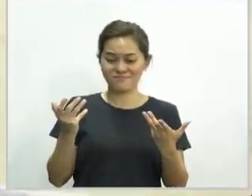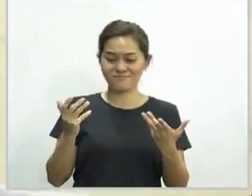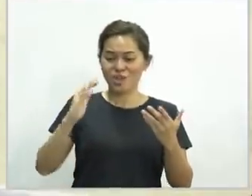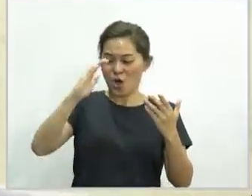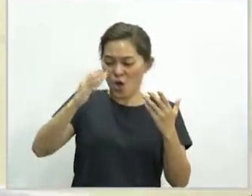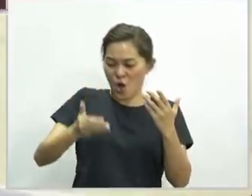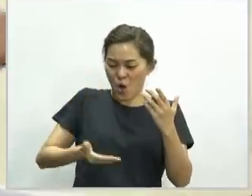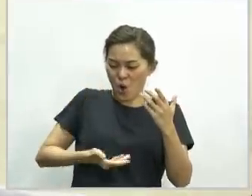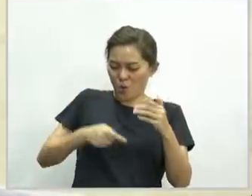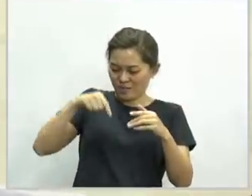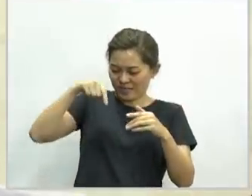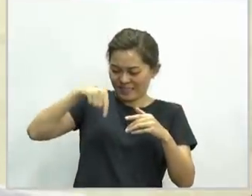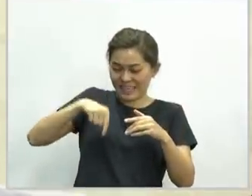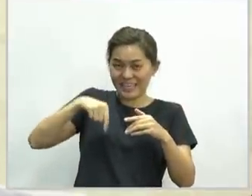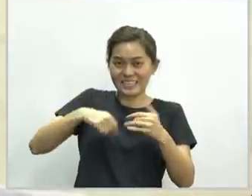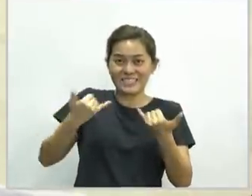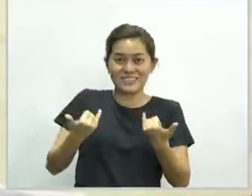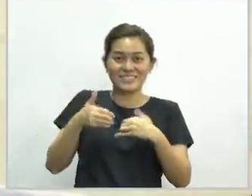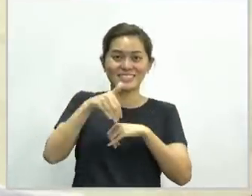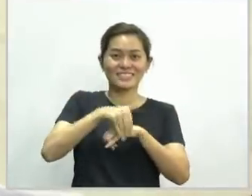this tonight.